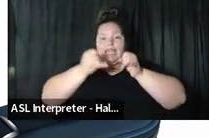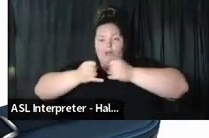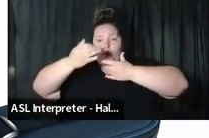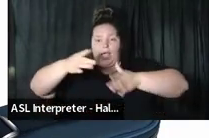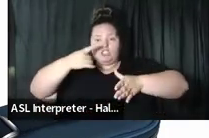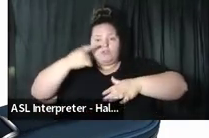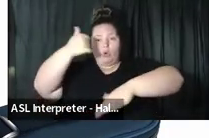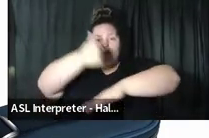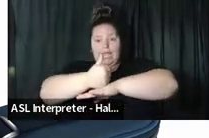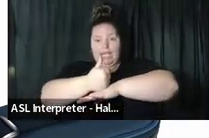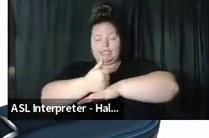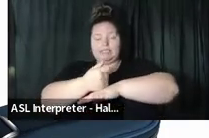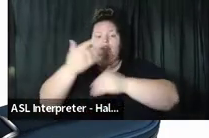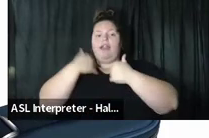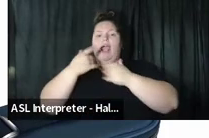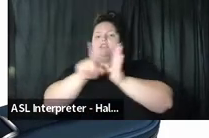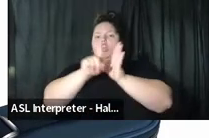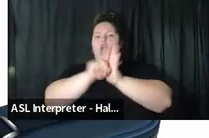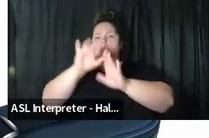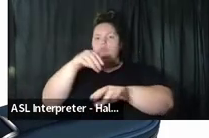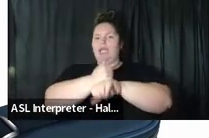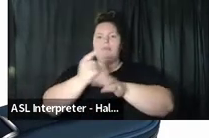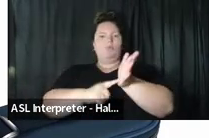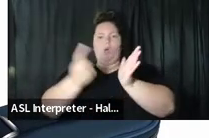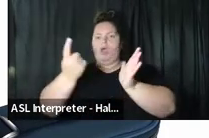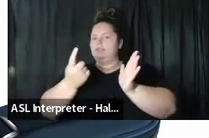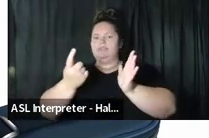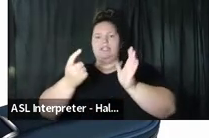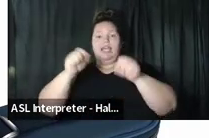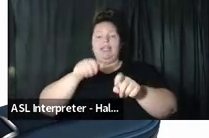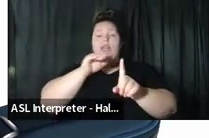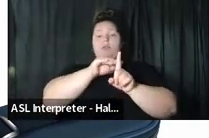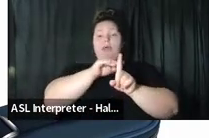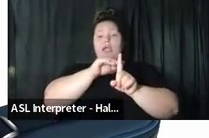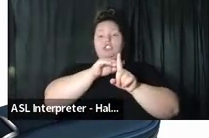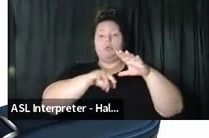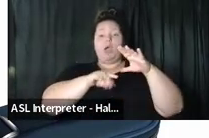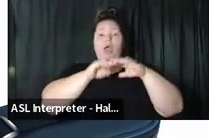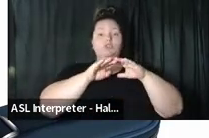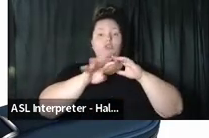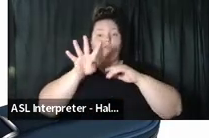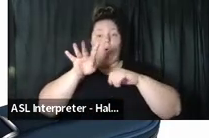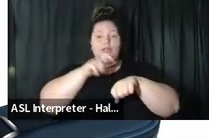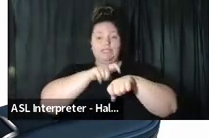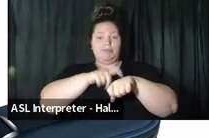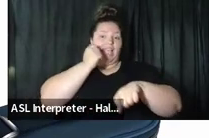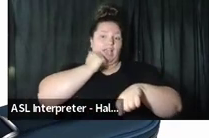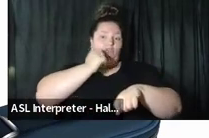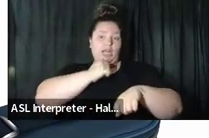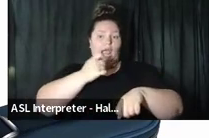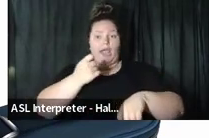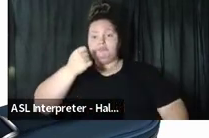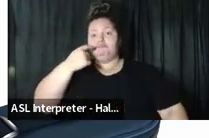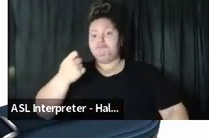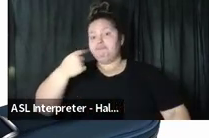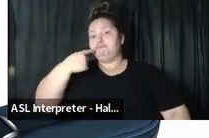got an alarm that you set up once, and that can remind you up to 4 times a day to take your medication. So one thing that might be helpful